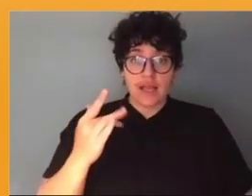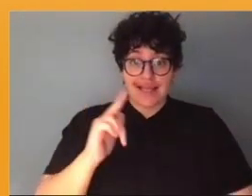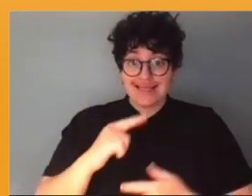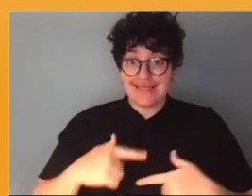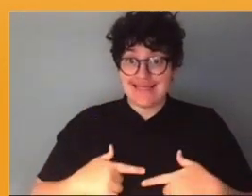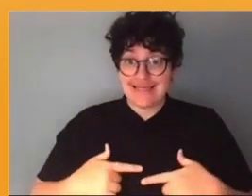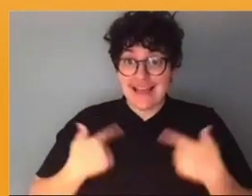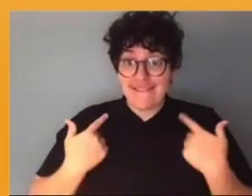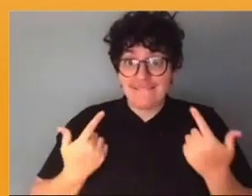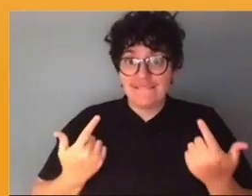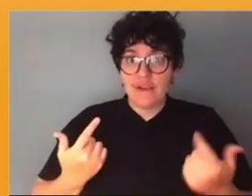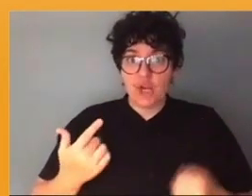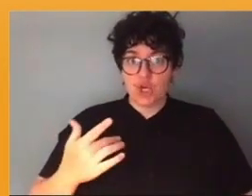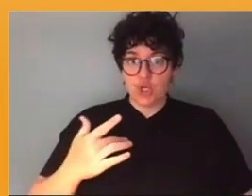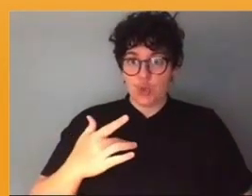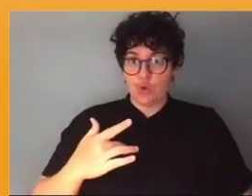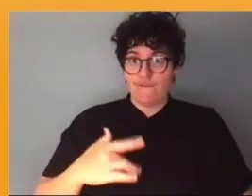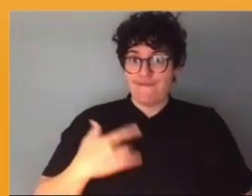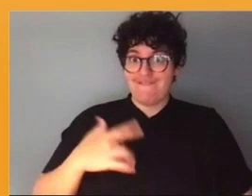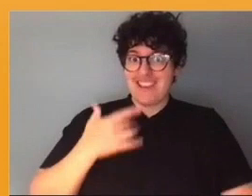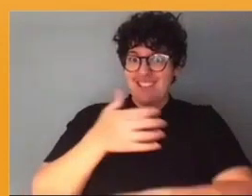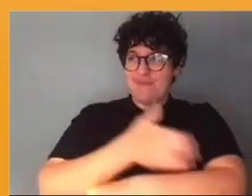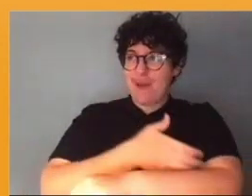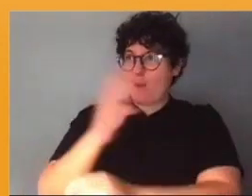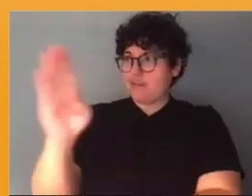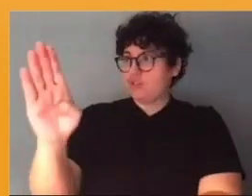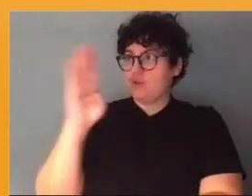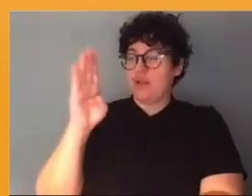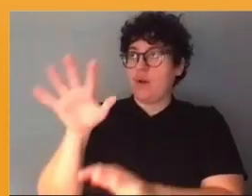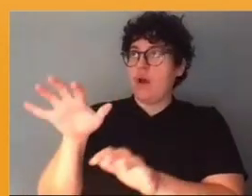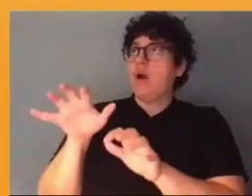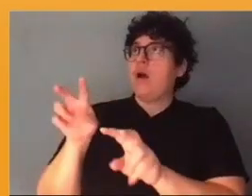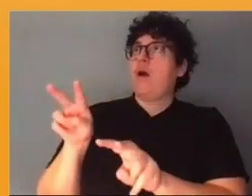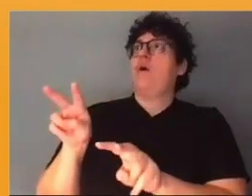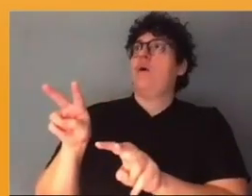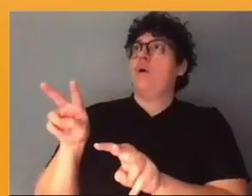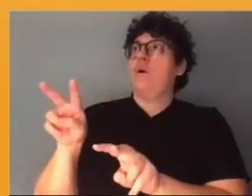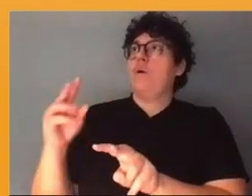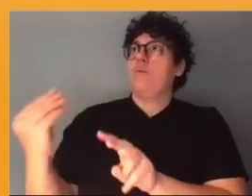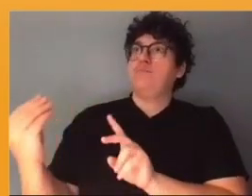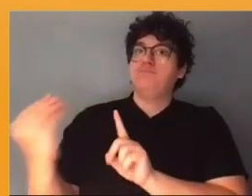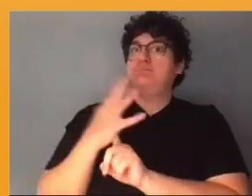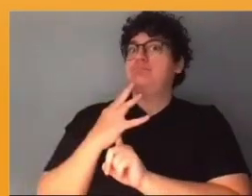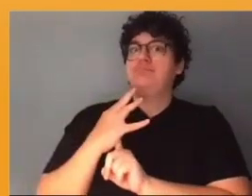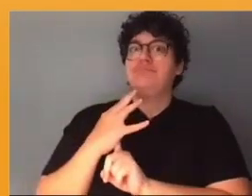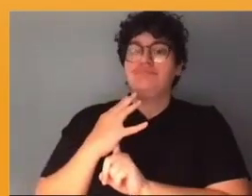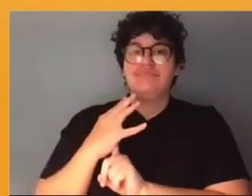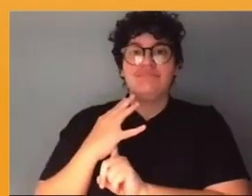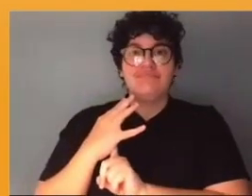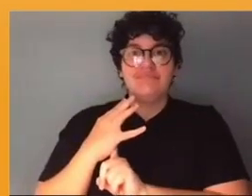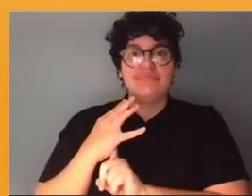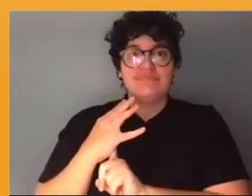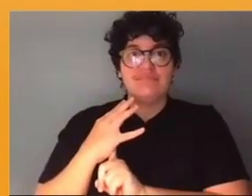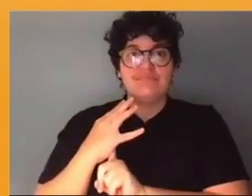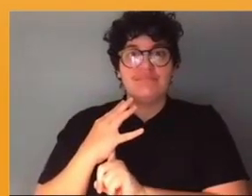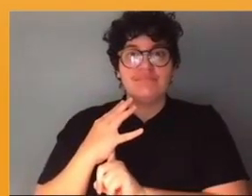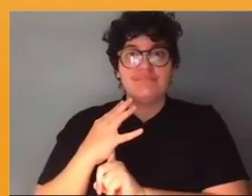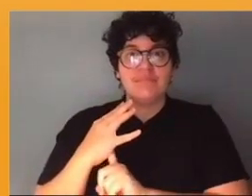power straight to you. And it's like, I call